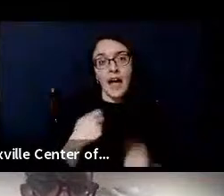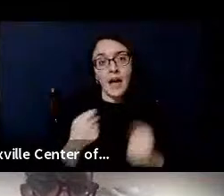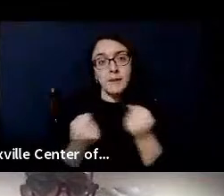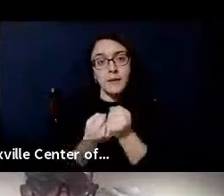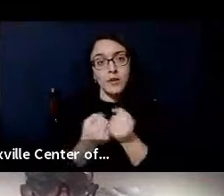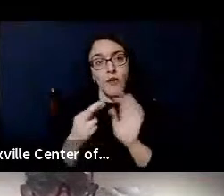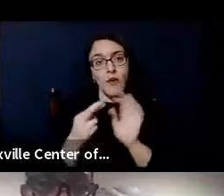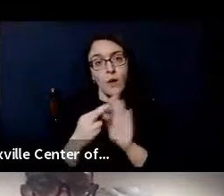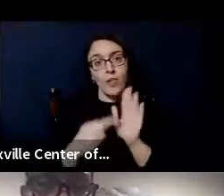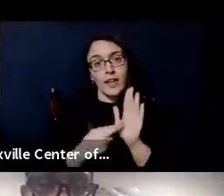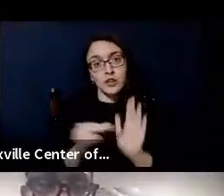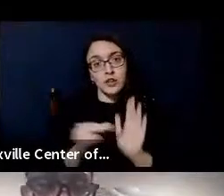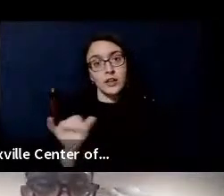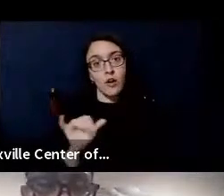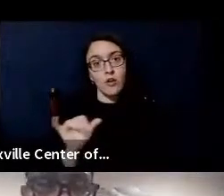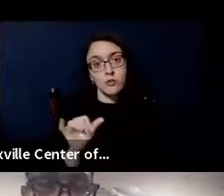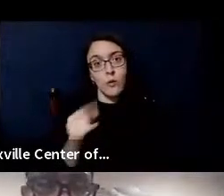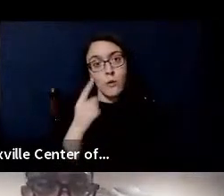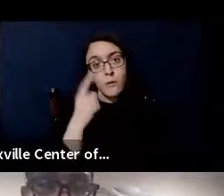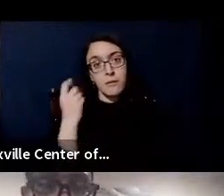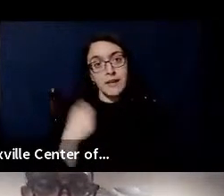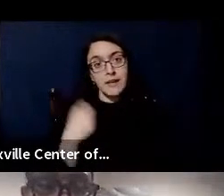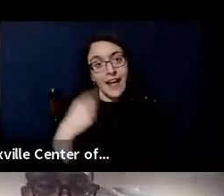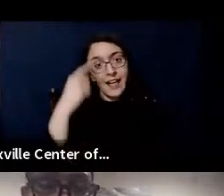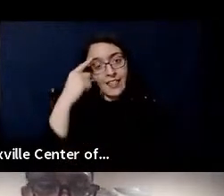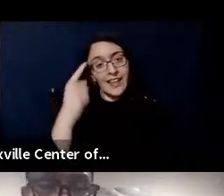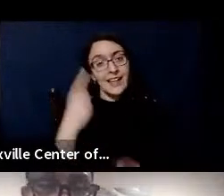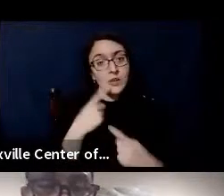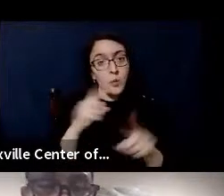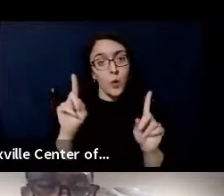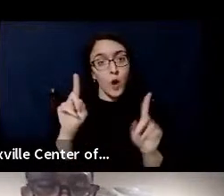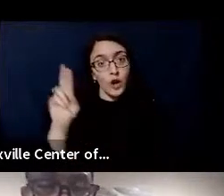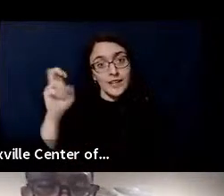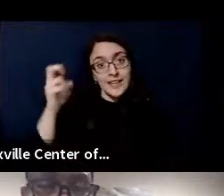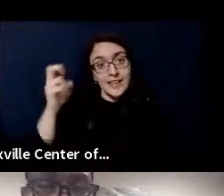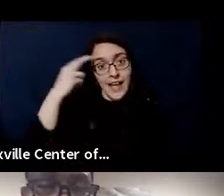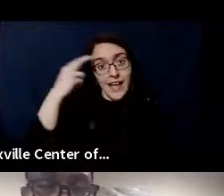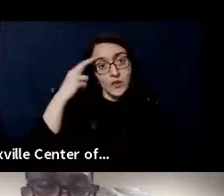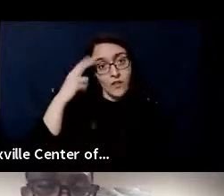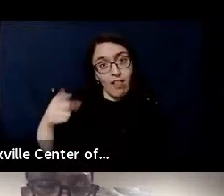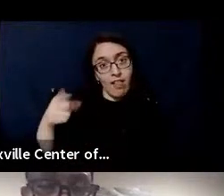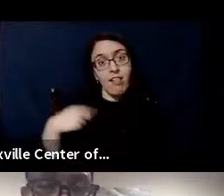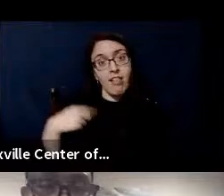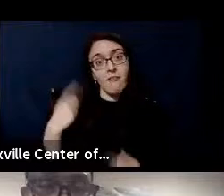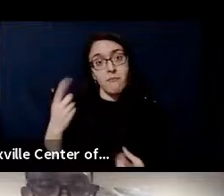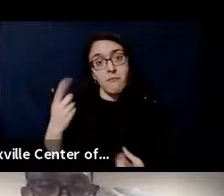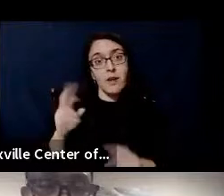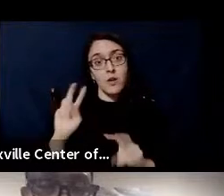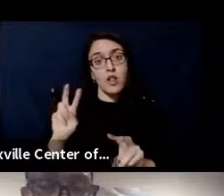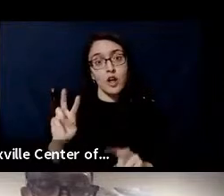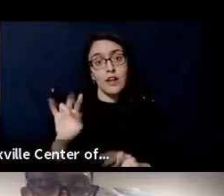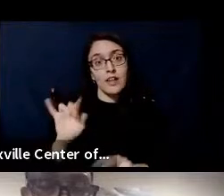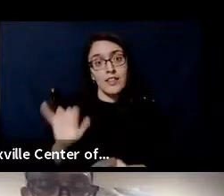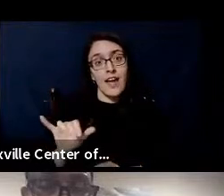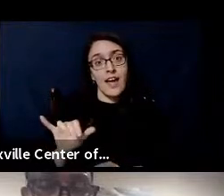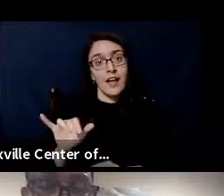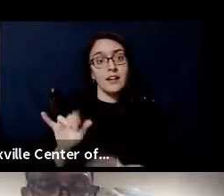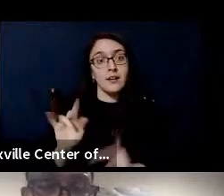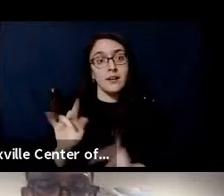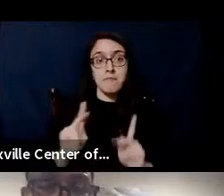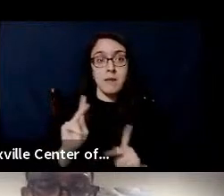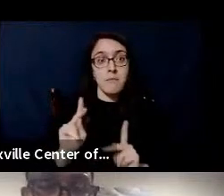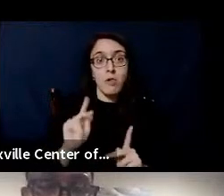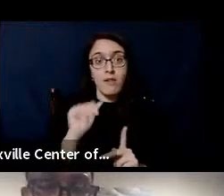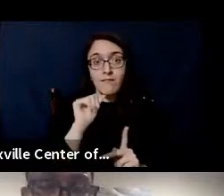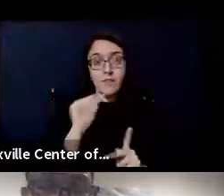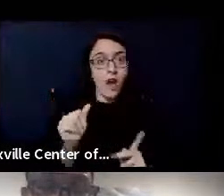regulation also, because I think it's worked in Nashville. I've been following that pretty closely, and people have not been gathering